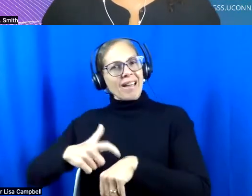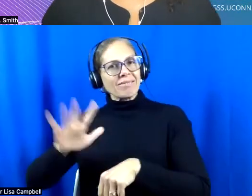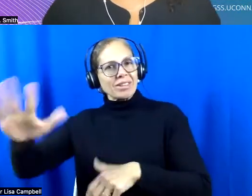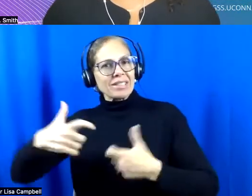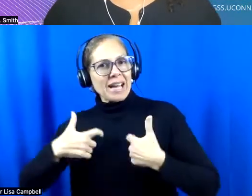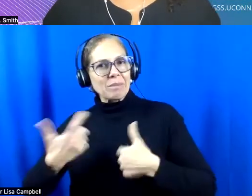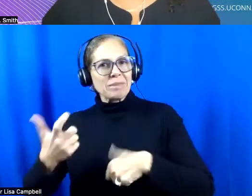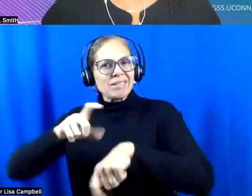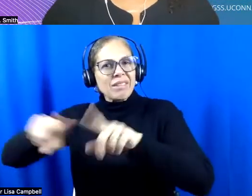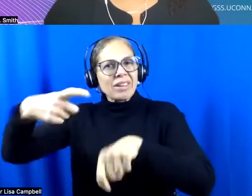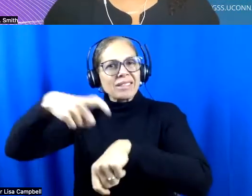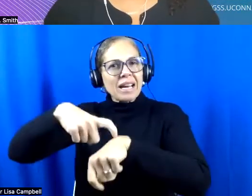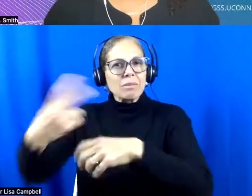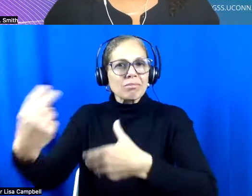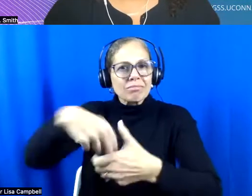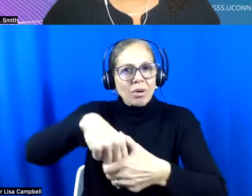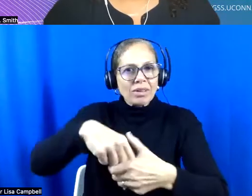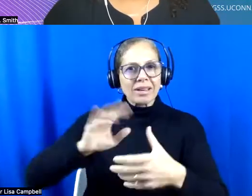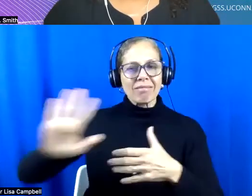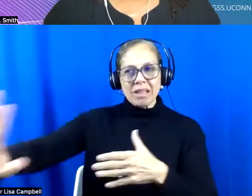and career.